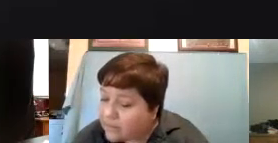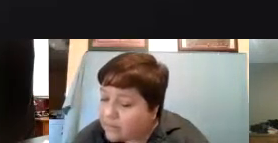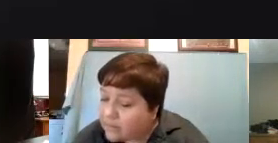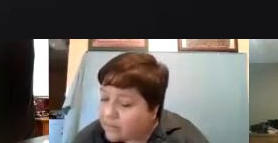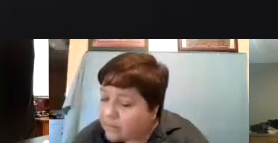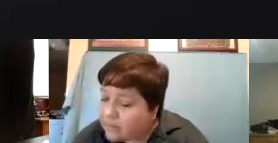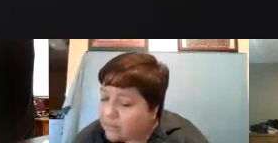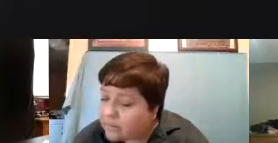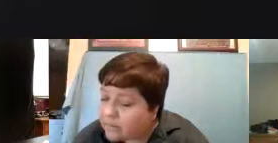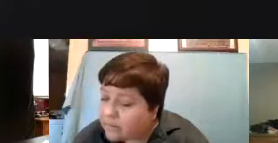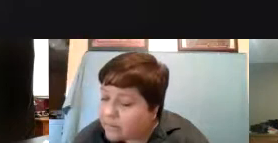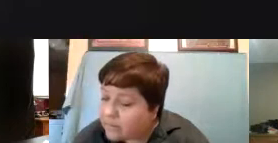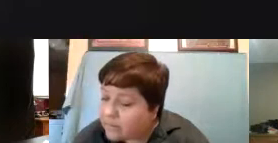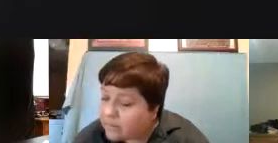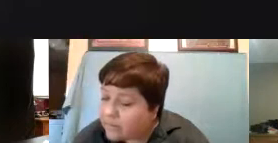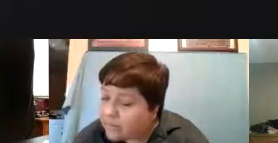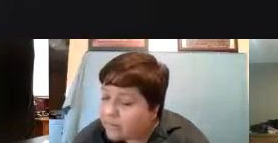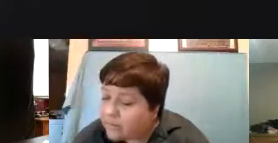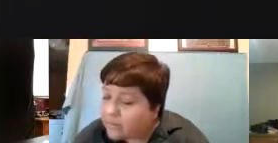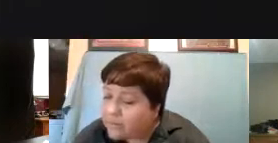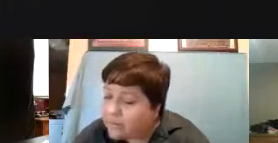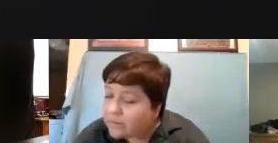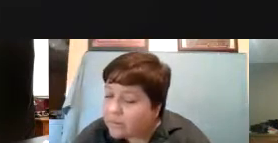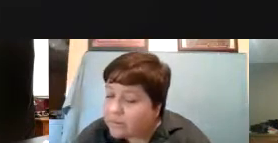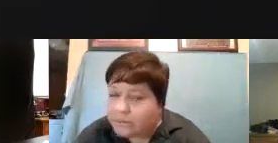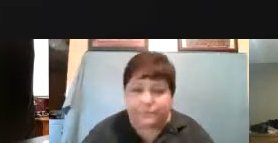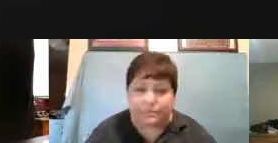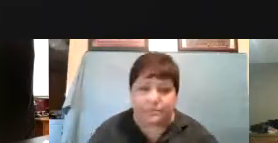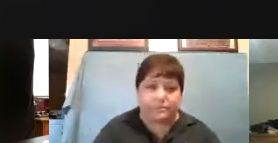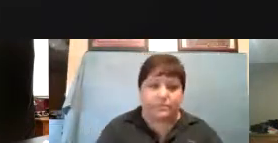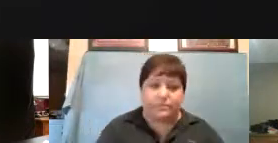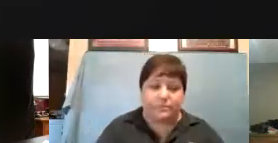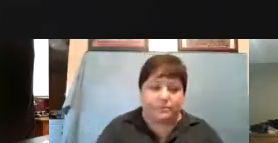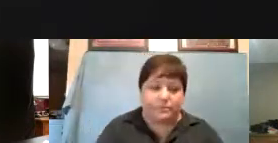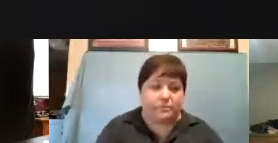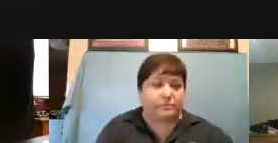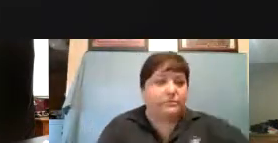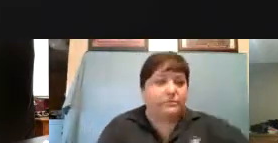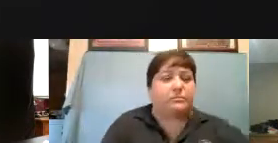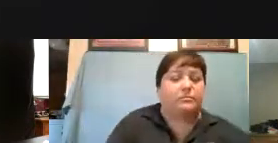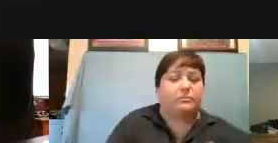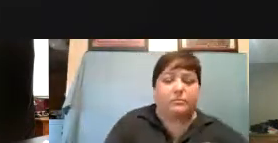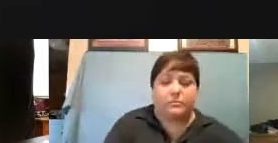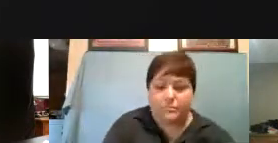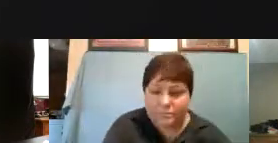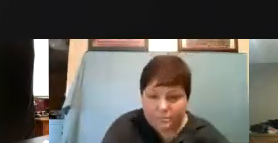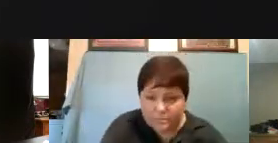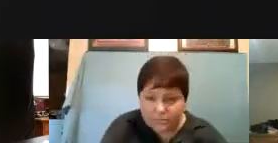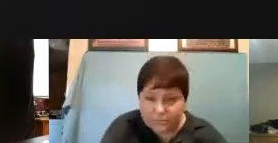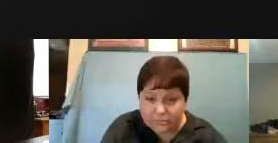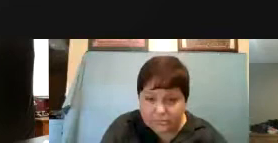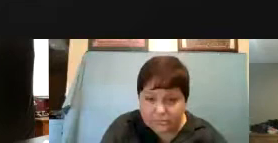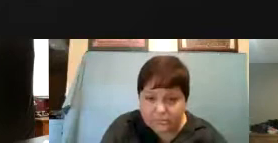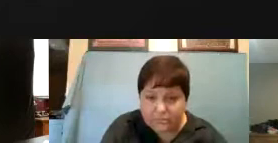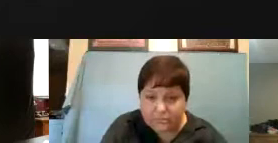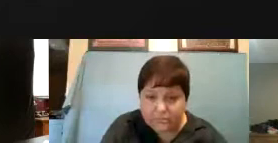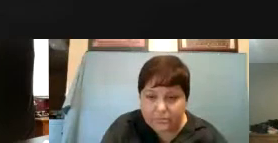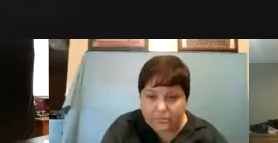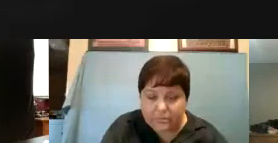the help they need. And maybe one day, we won't have to talk separately about mental health and physical health, but just